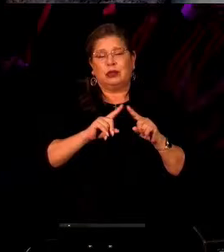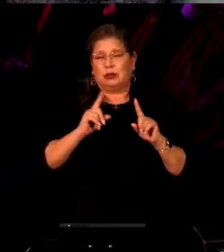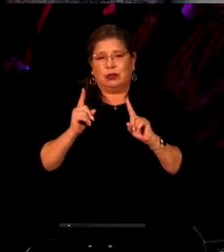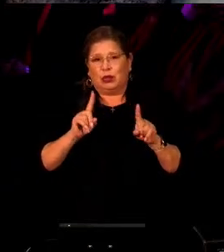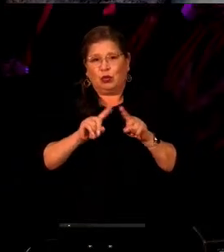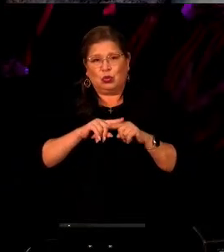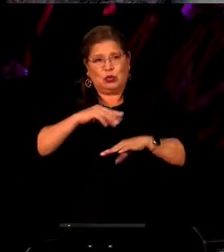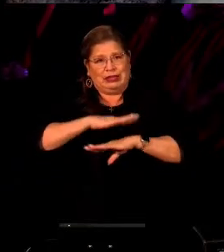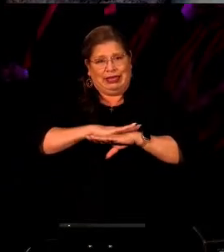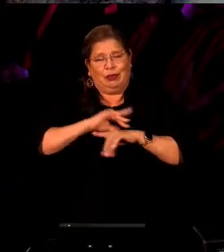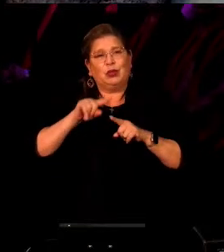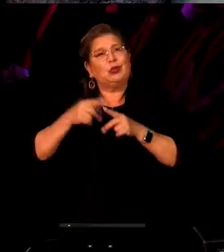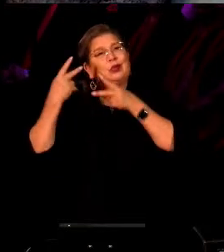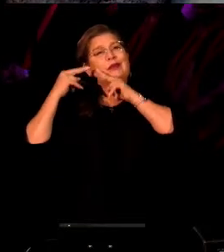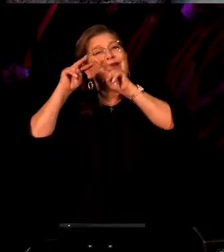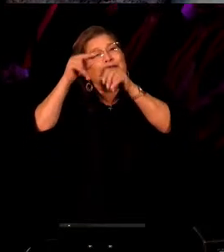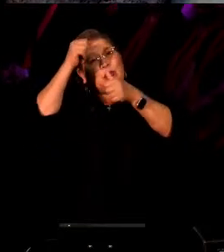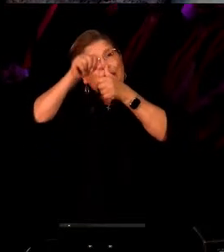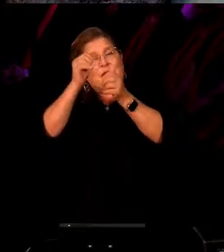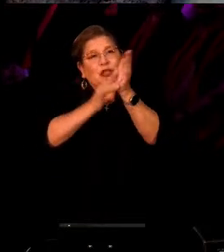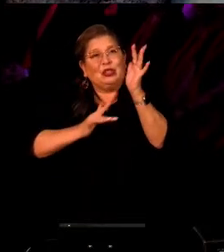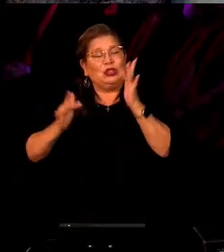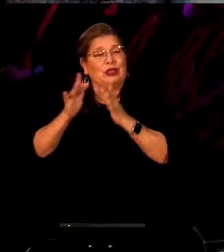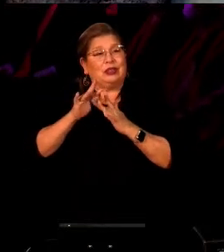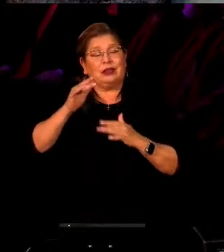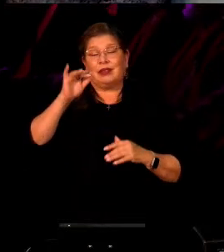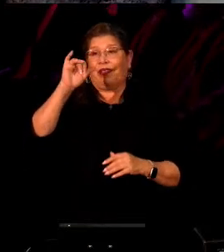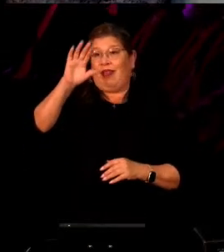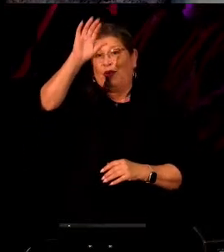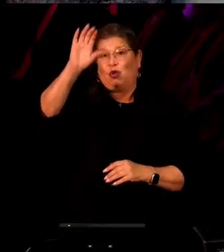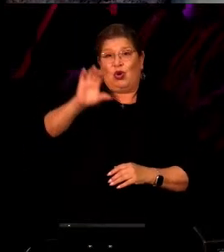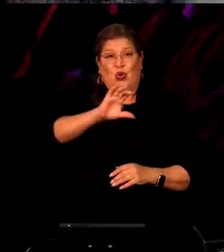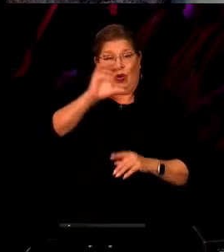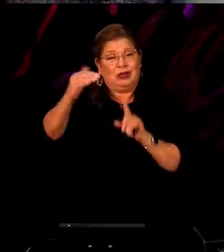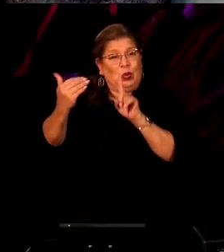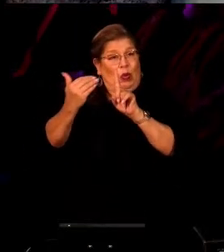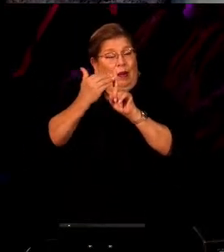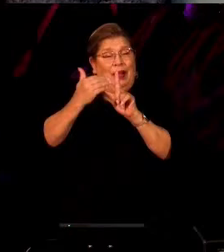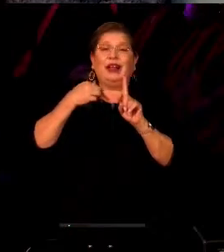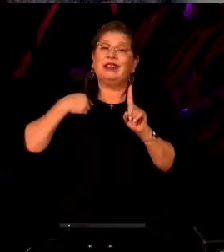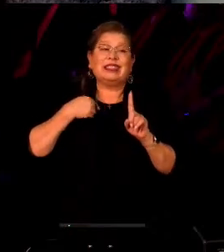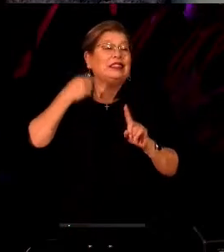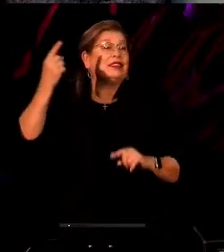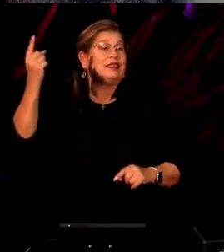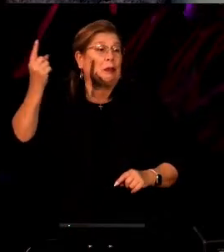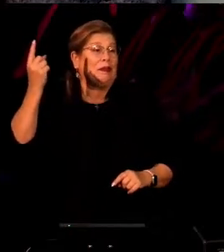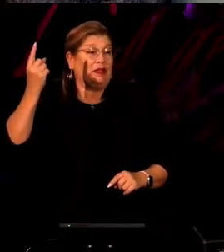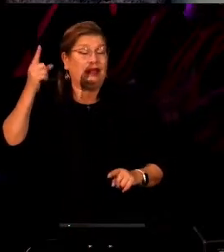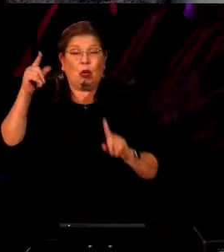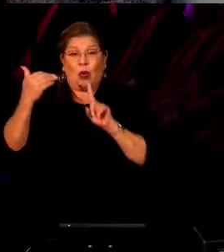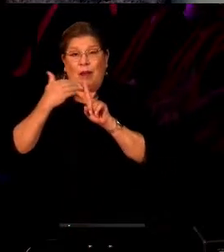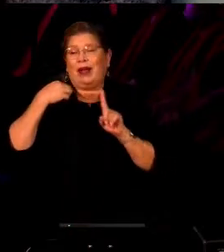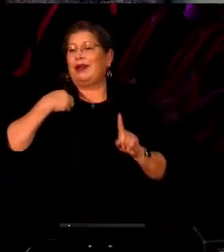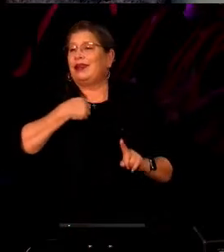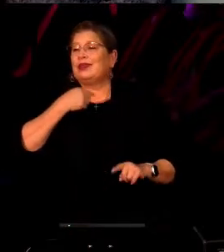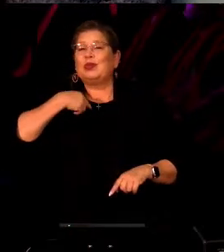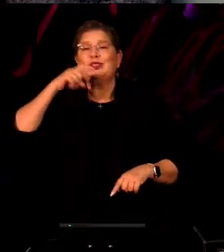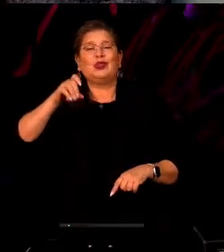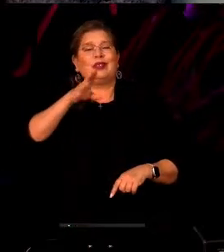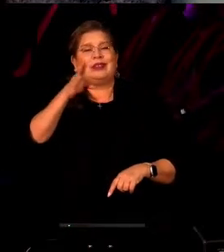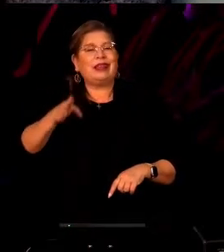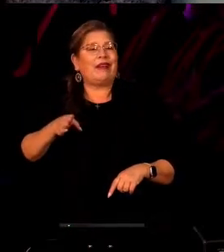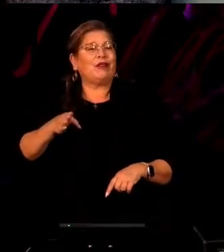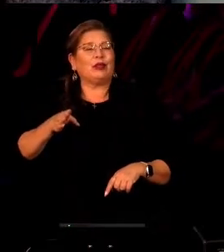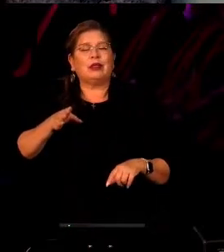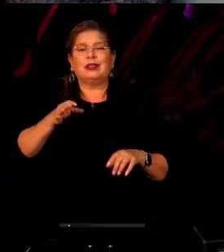of remembrance, the cross of Christ reminds us of something, and that is that we should never judge a moment